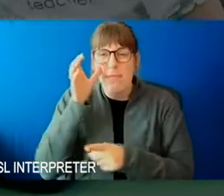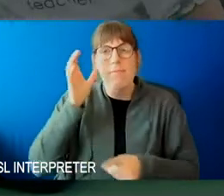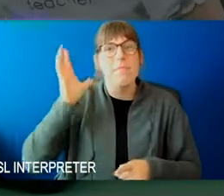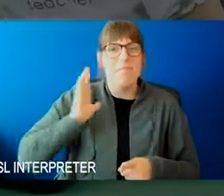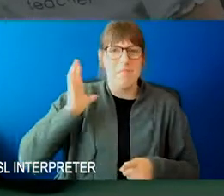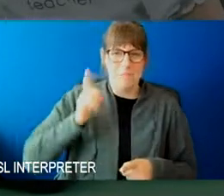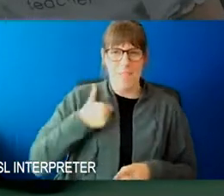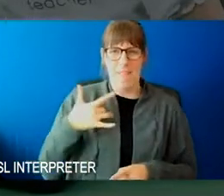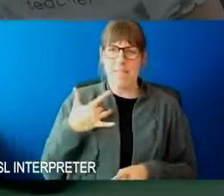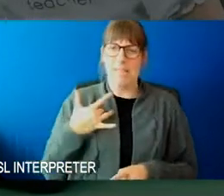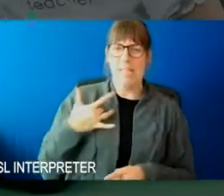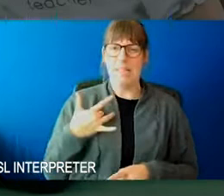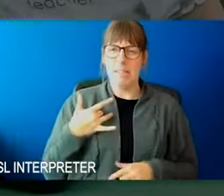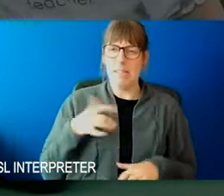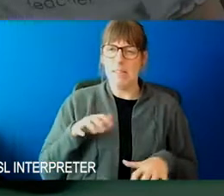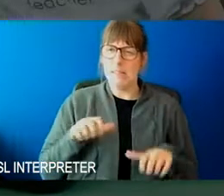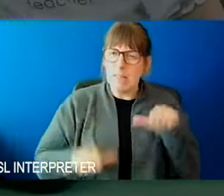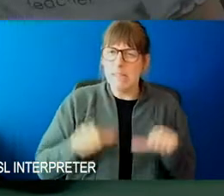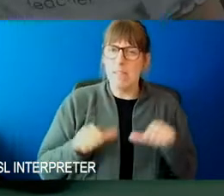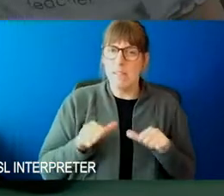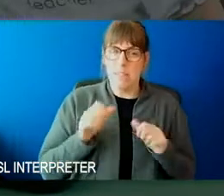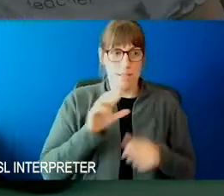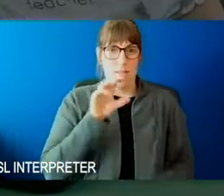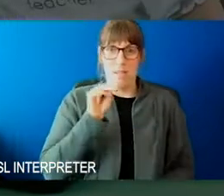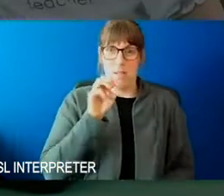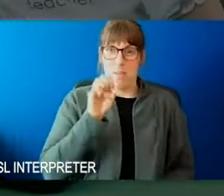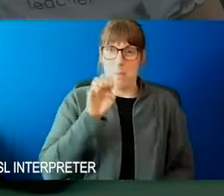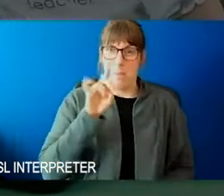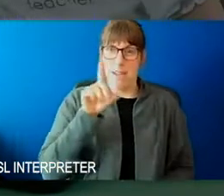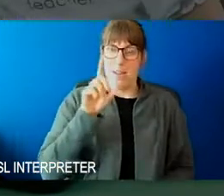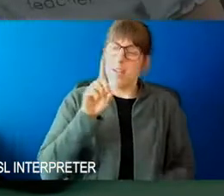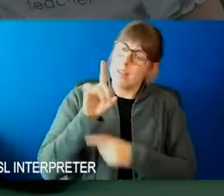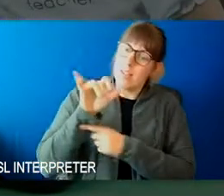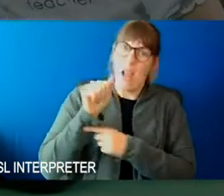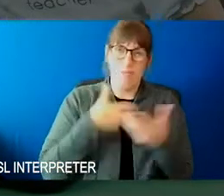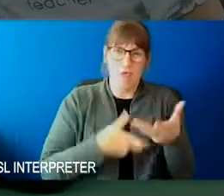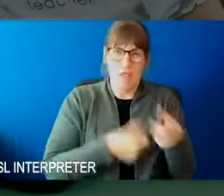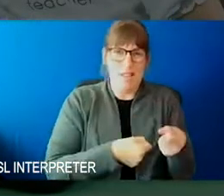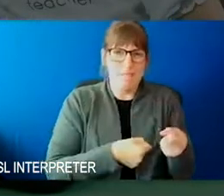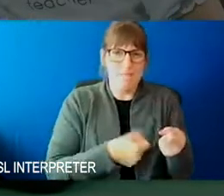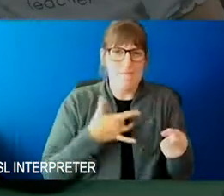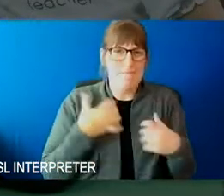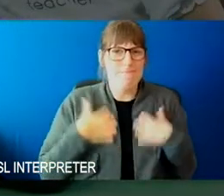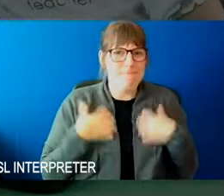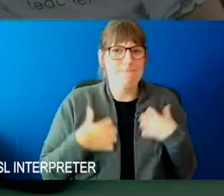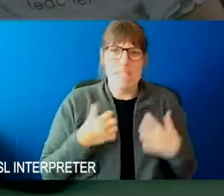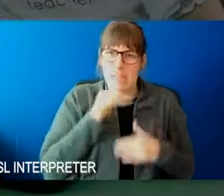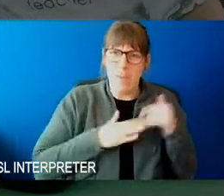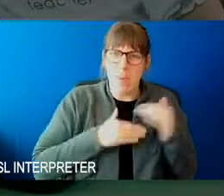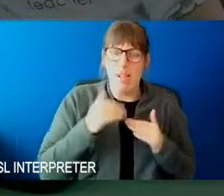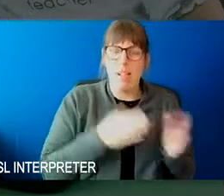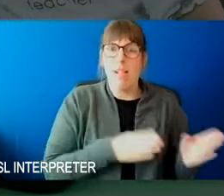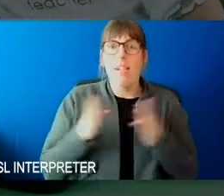my focus away from my great dis-ease with the way that media was moving, or the state